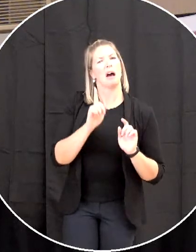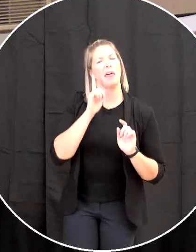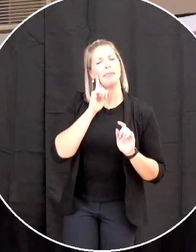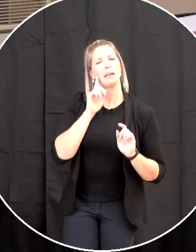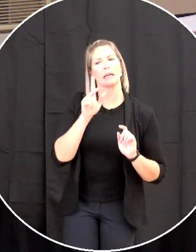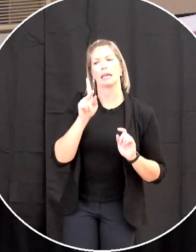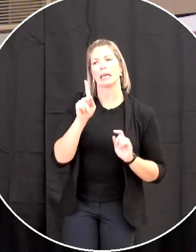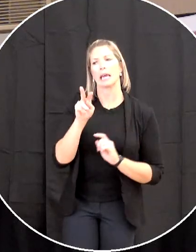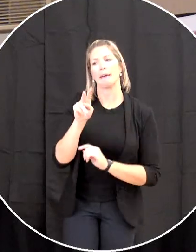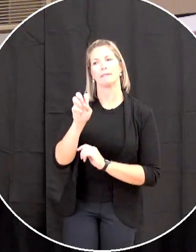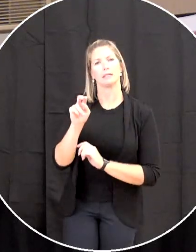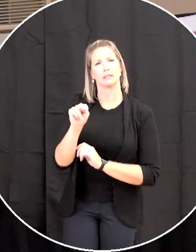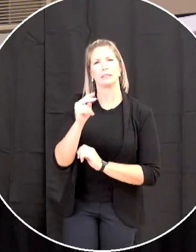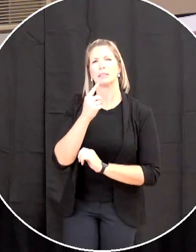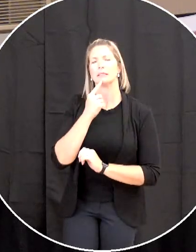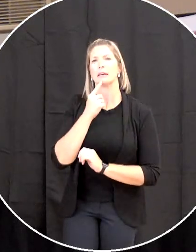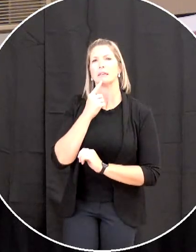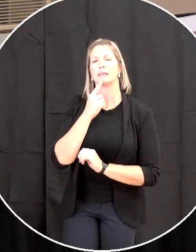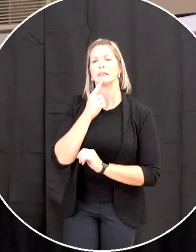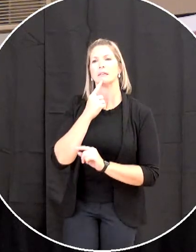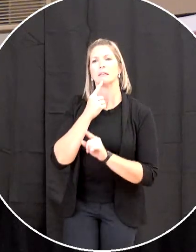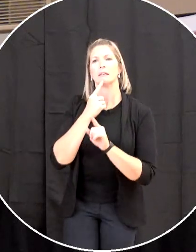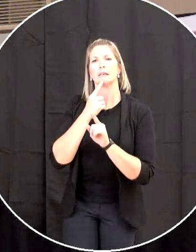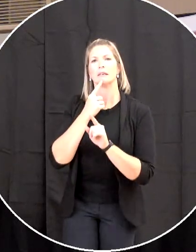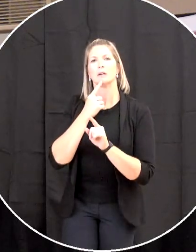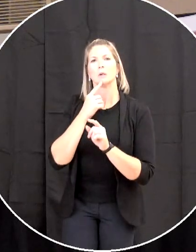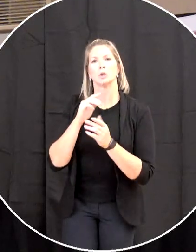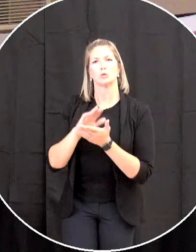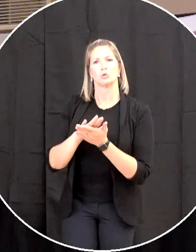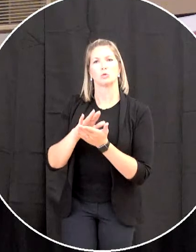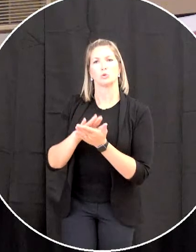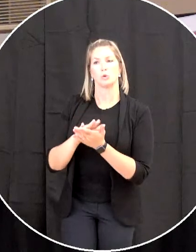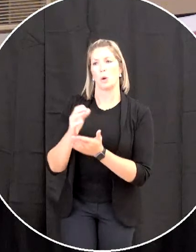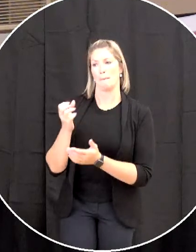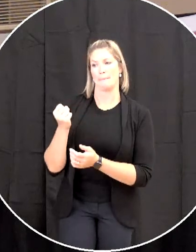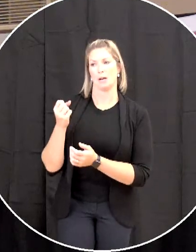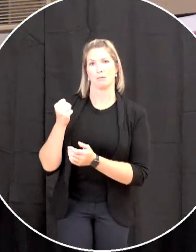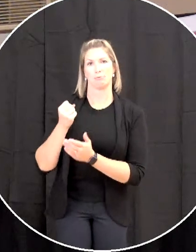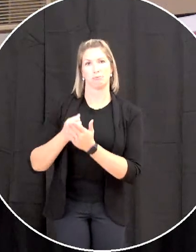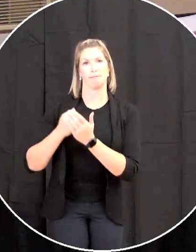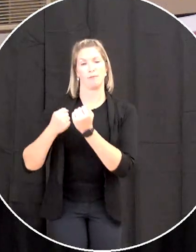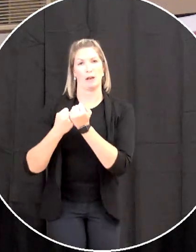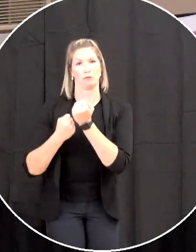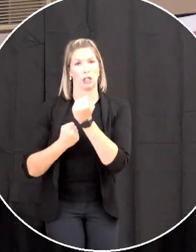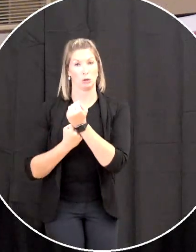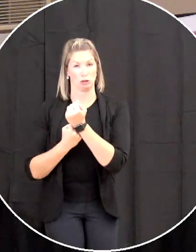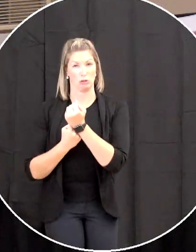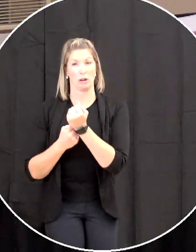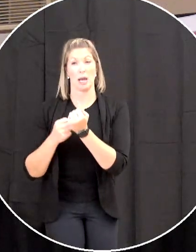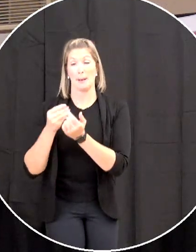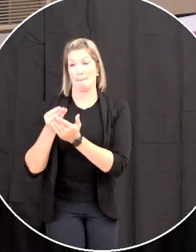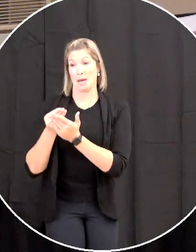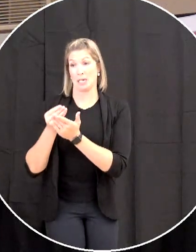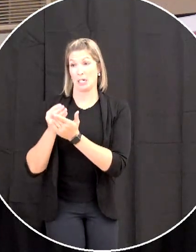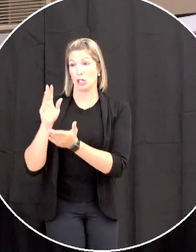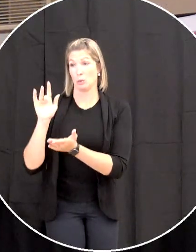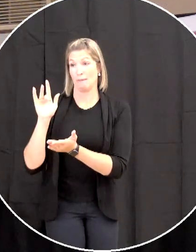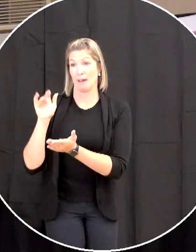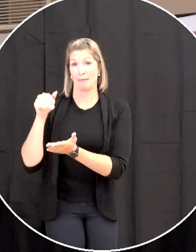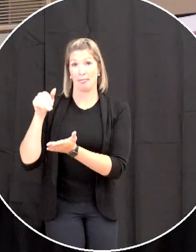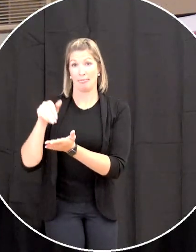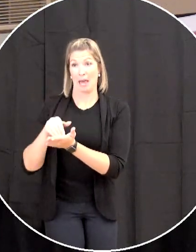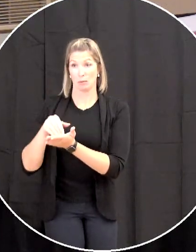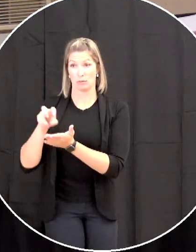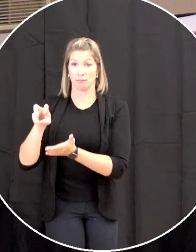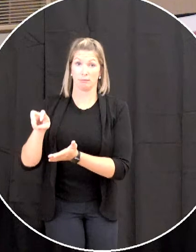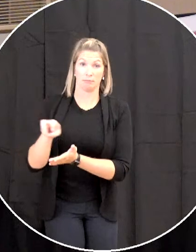had mentioned the fact that school milk was giving $25,000 to school lunch. Am I right? I